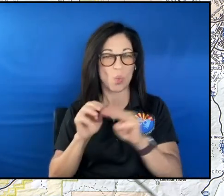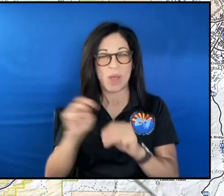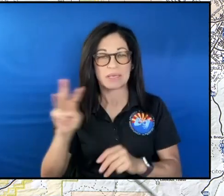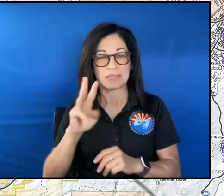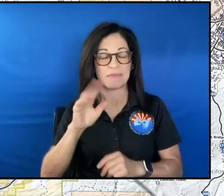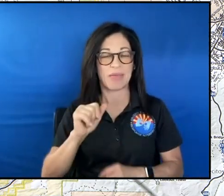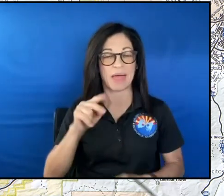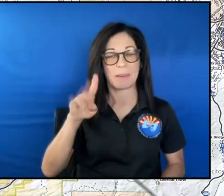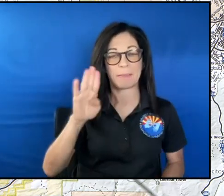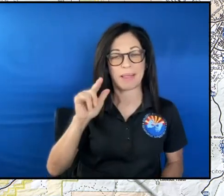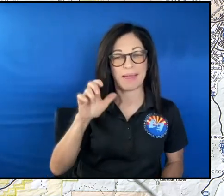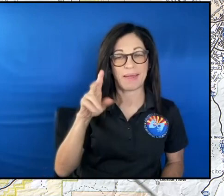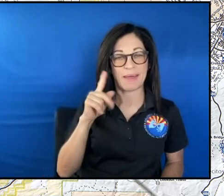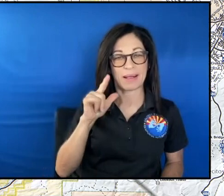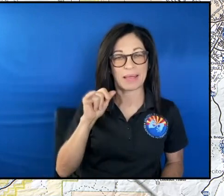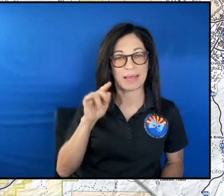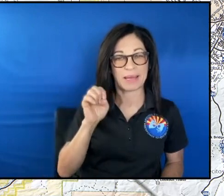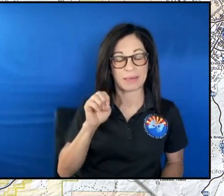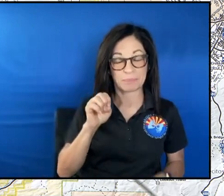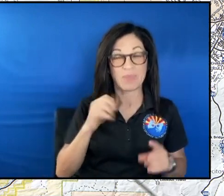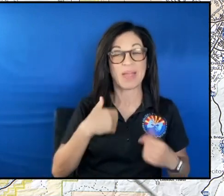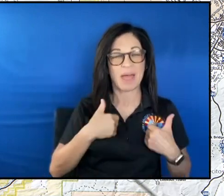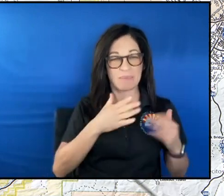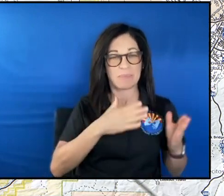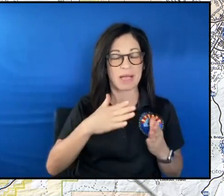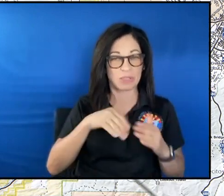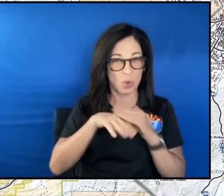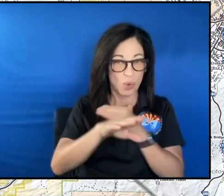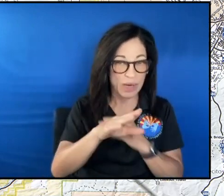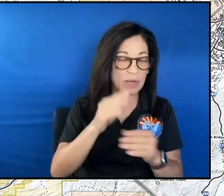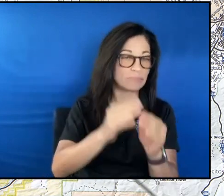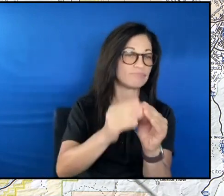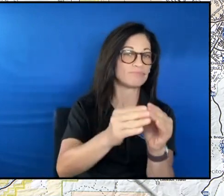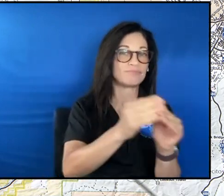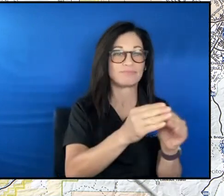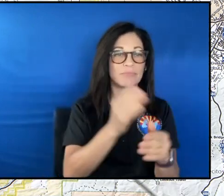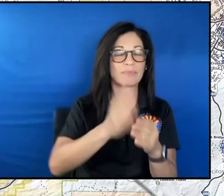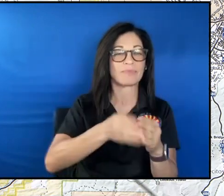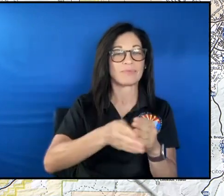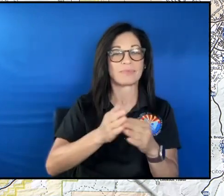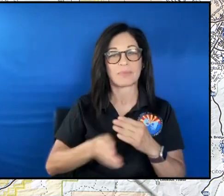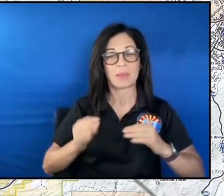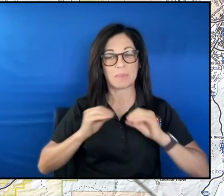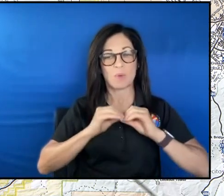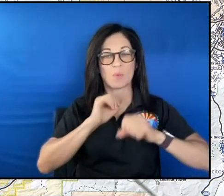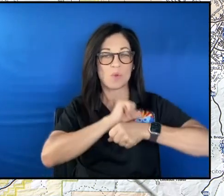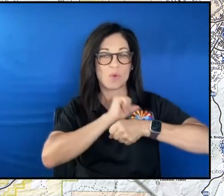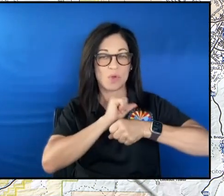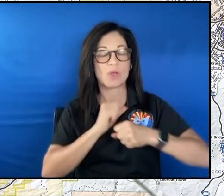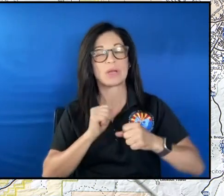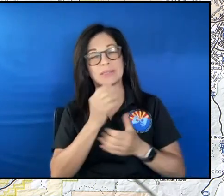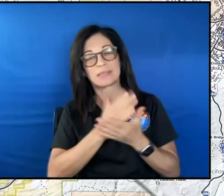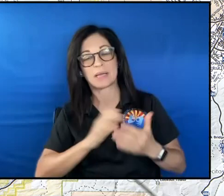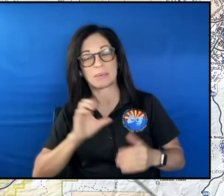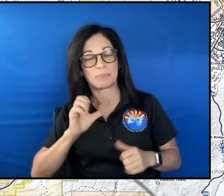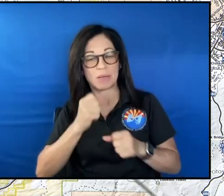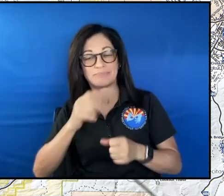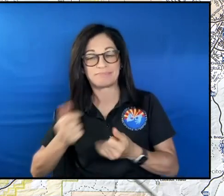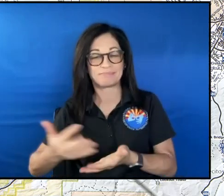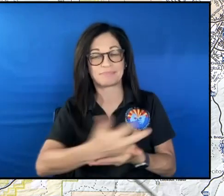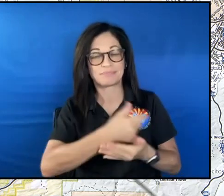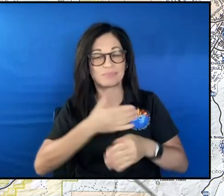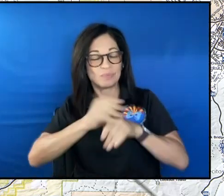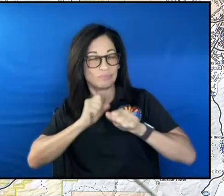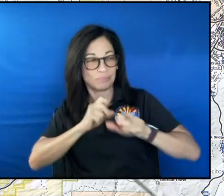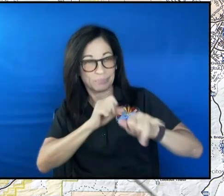And you know, they have plans to go back in there and finish a little bit more work there with some chipping and also some crew